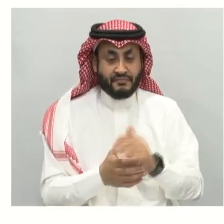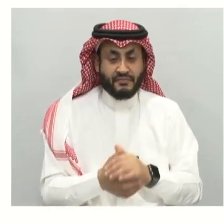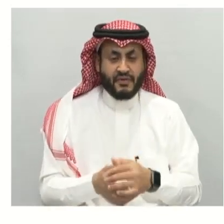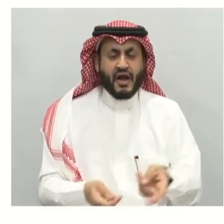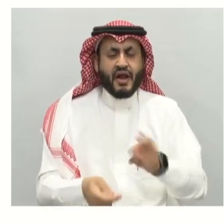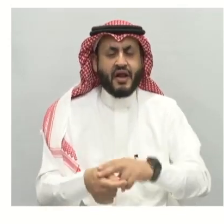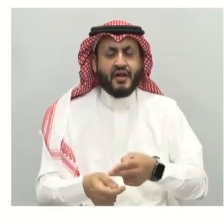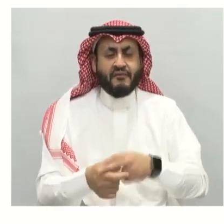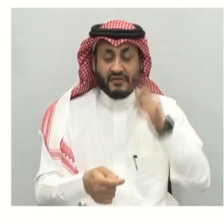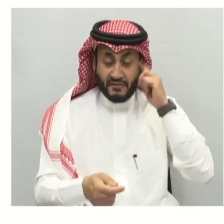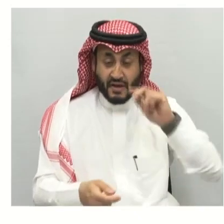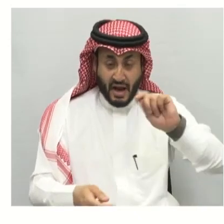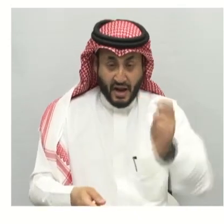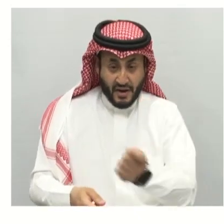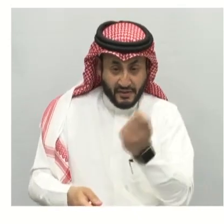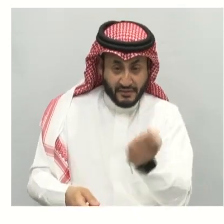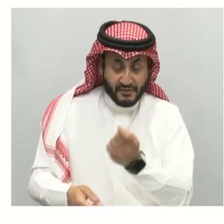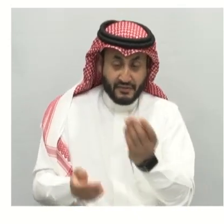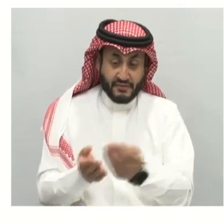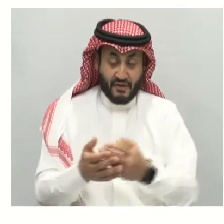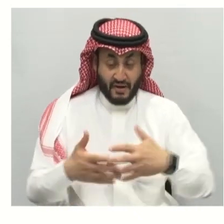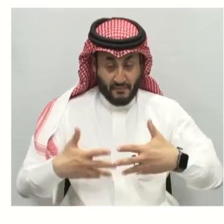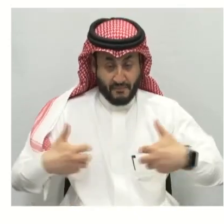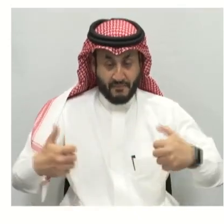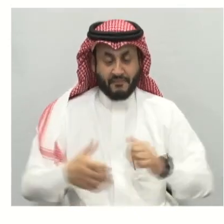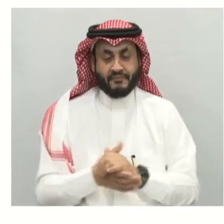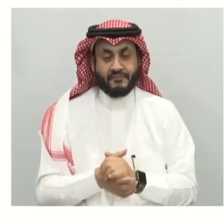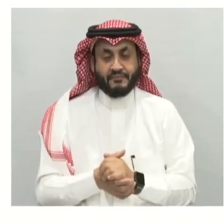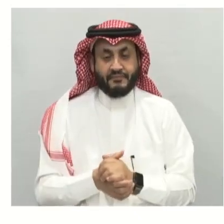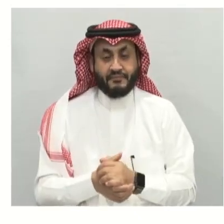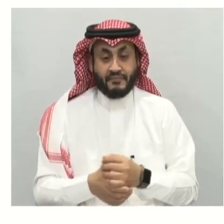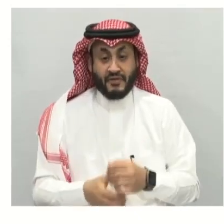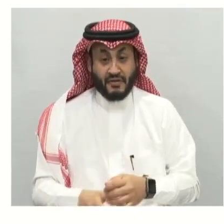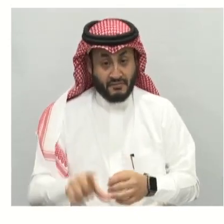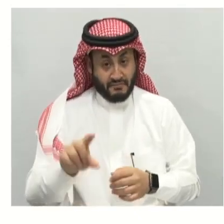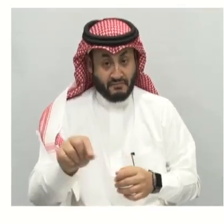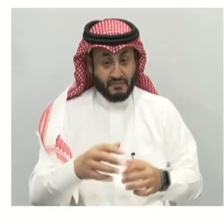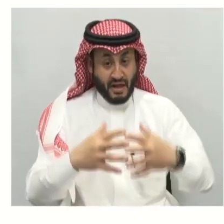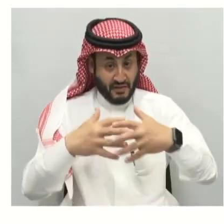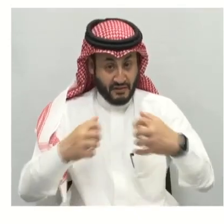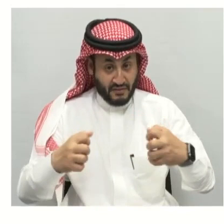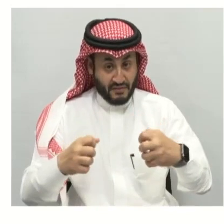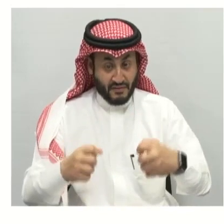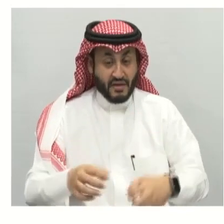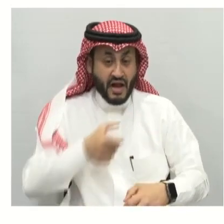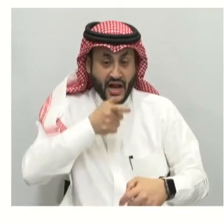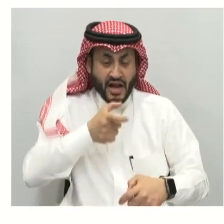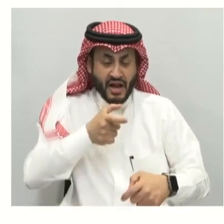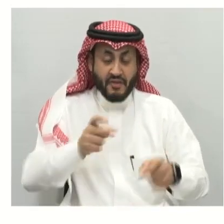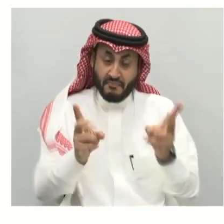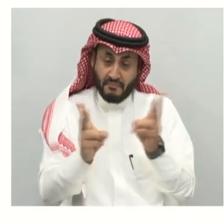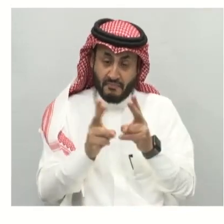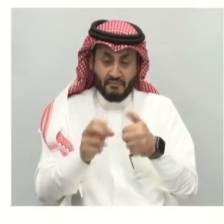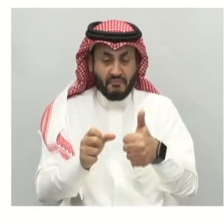I have a handwriting class. It's so much fun. I guess this means we both have Friday to look forward to.